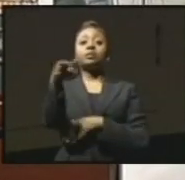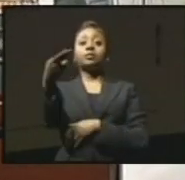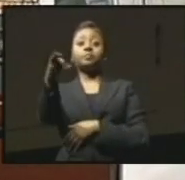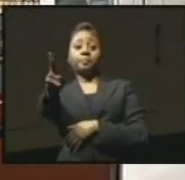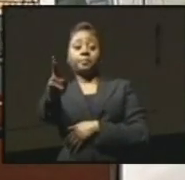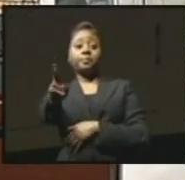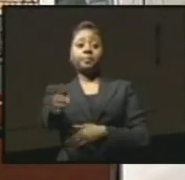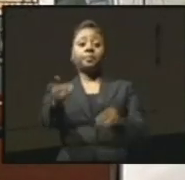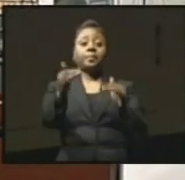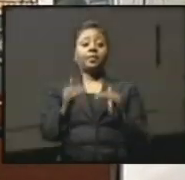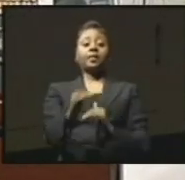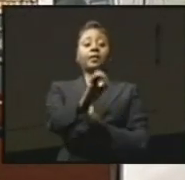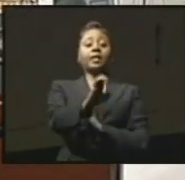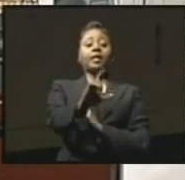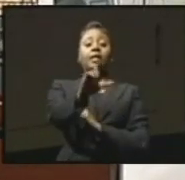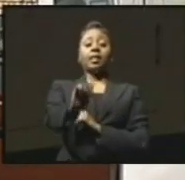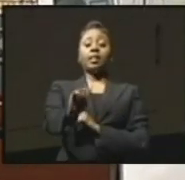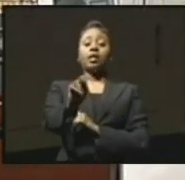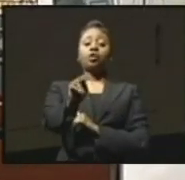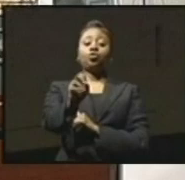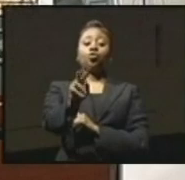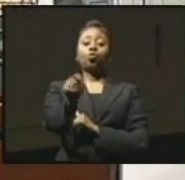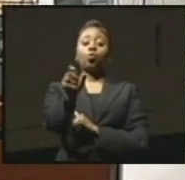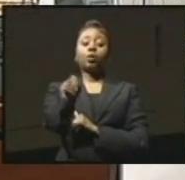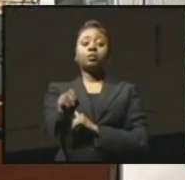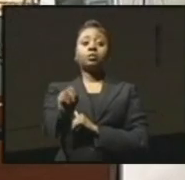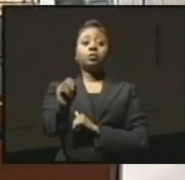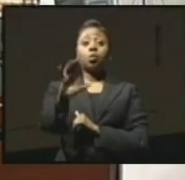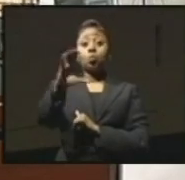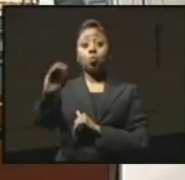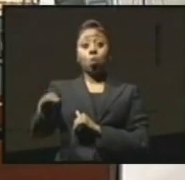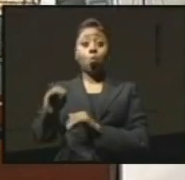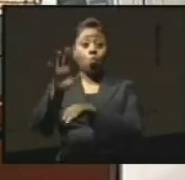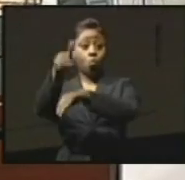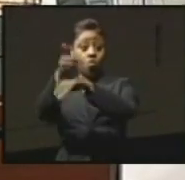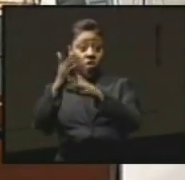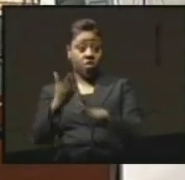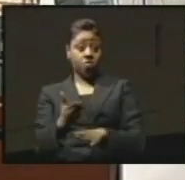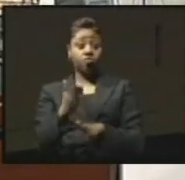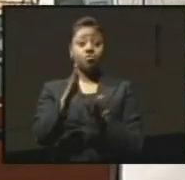Mrs. Eleanor Jositis, Co-Founder, Focus Hope.